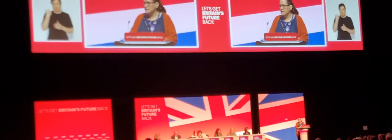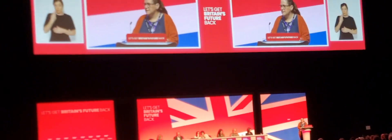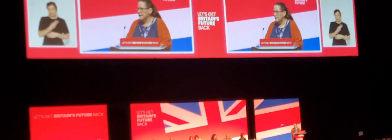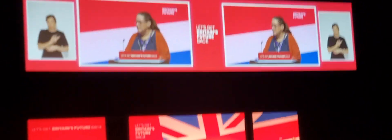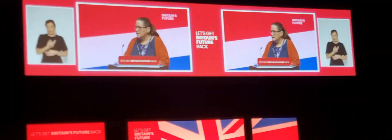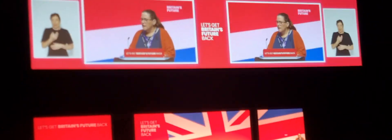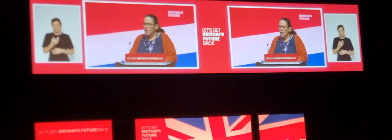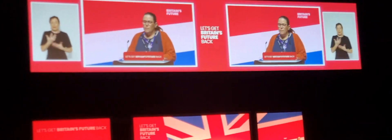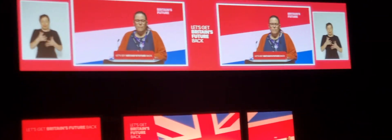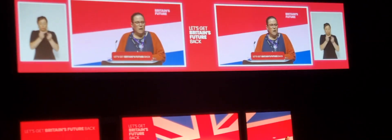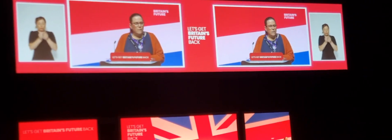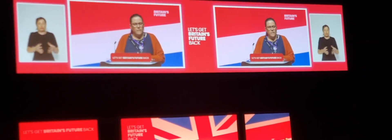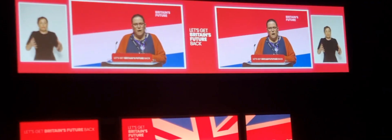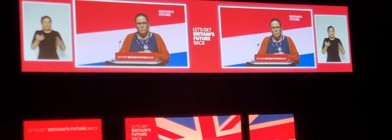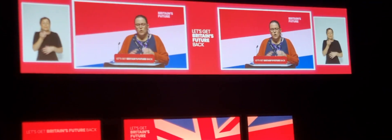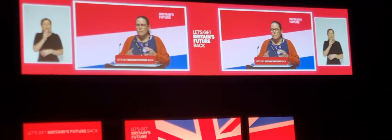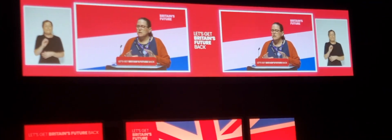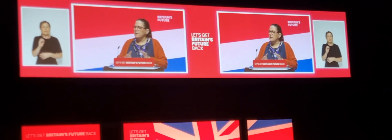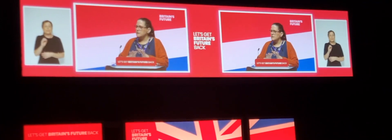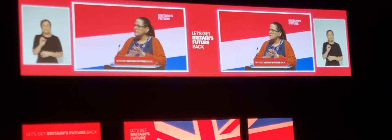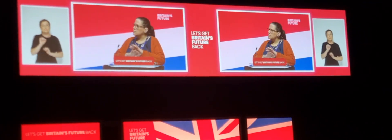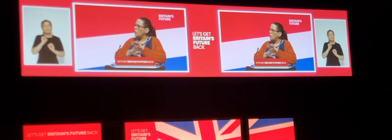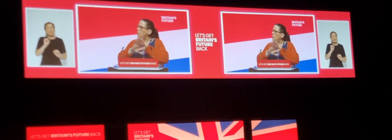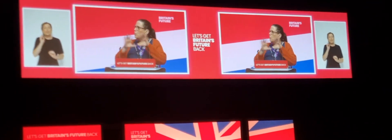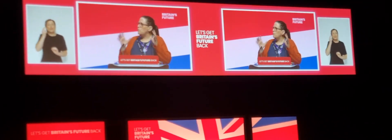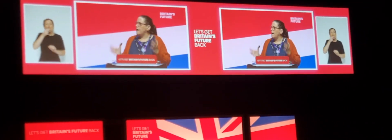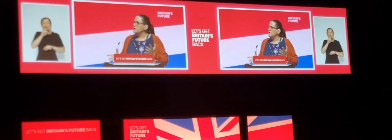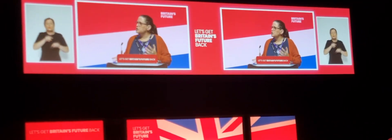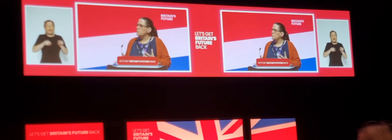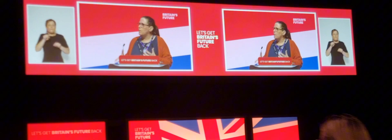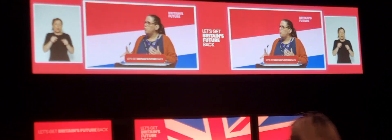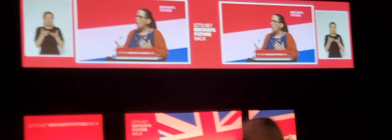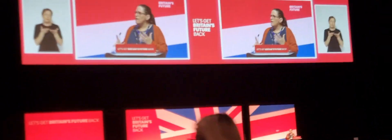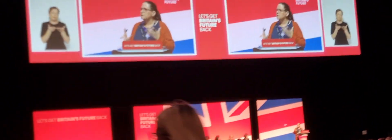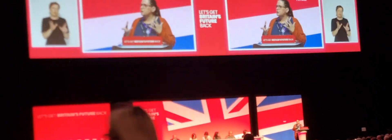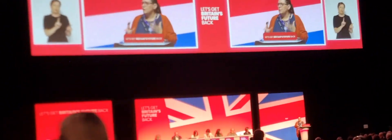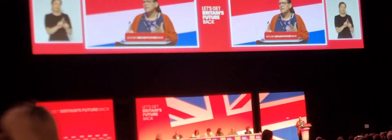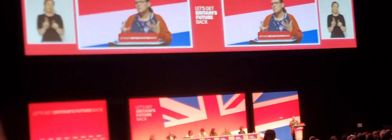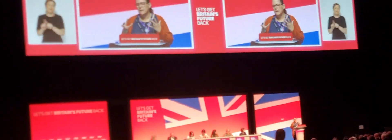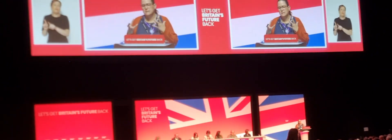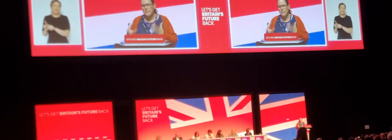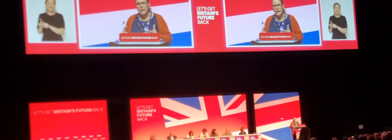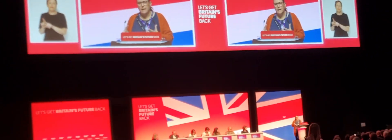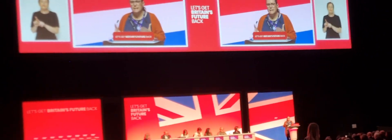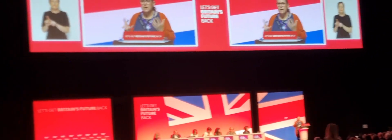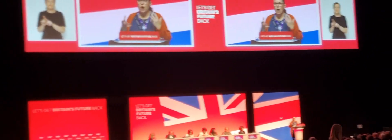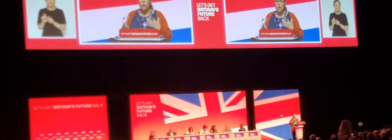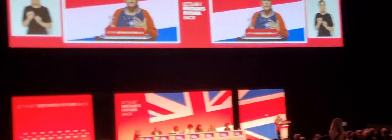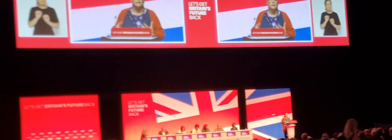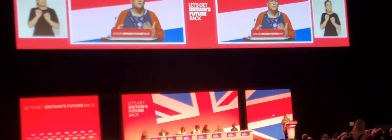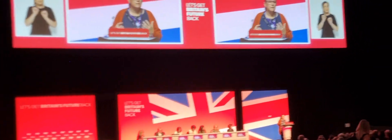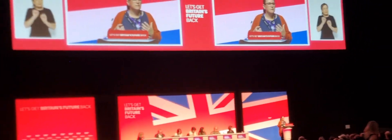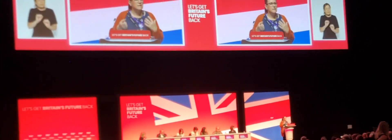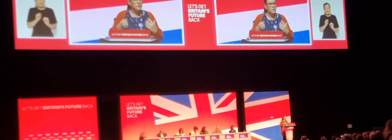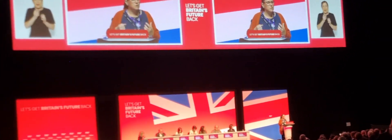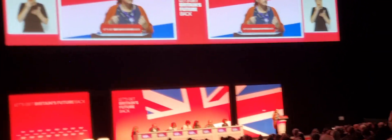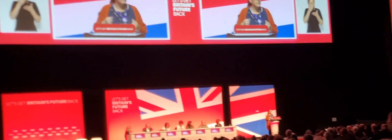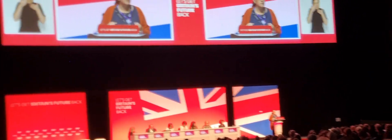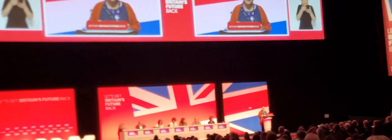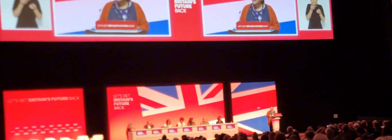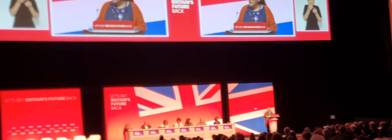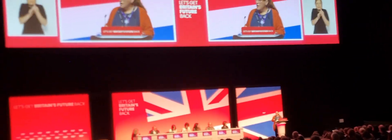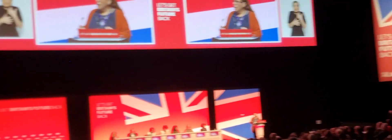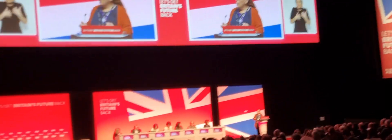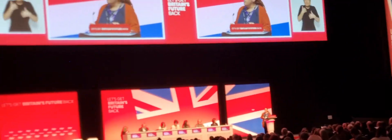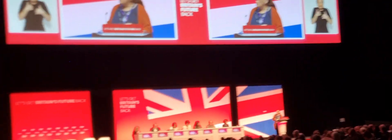to 70. Their neurodiversities are a broad range, but what they do excel in is their own interests, their subject